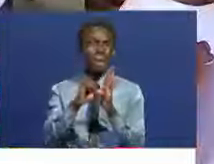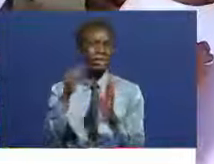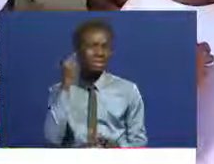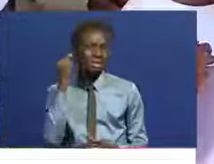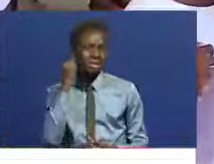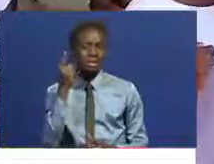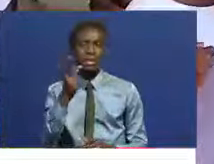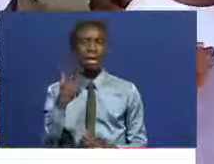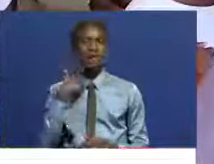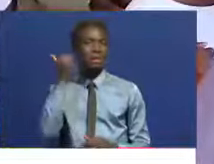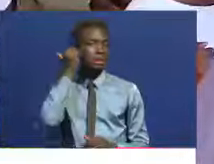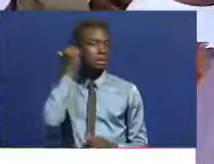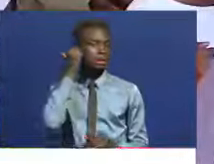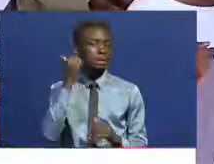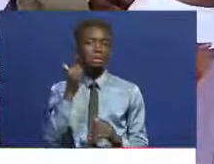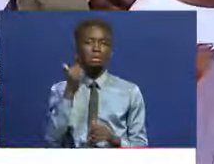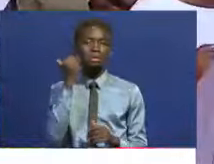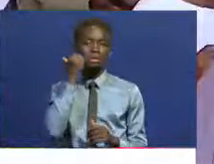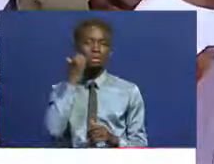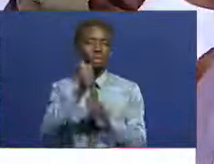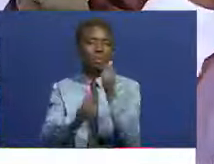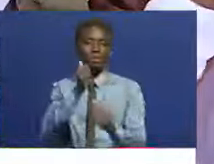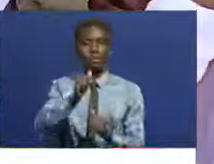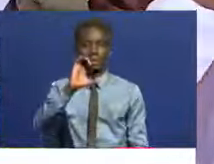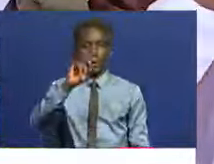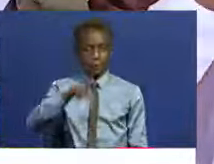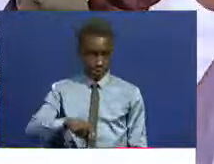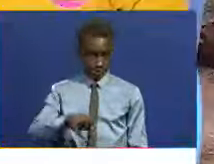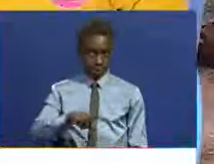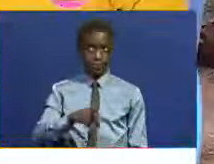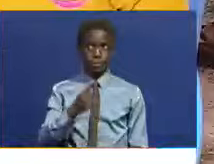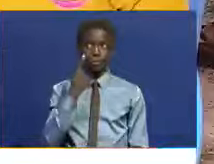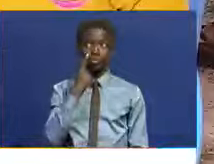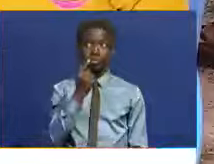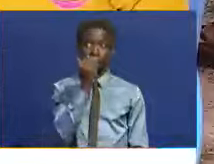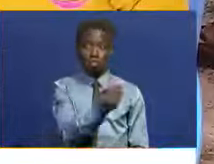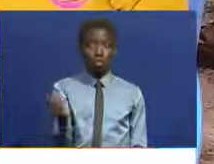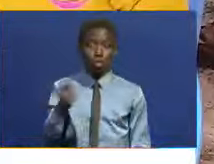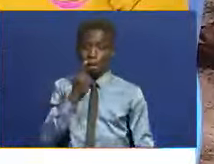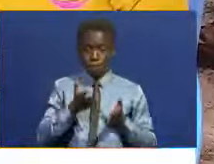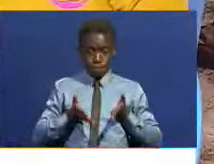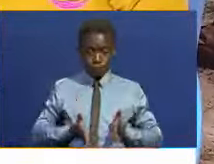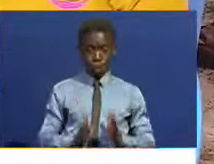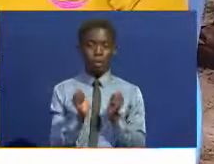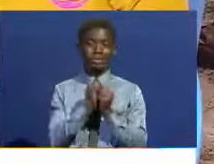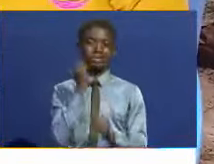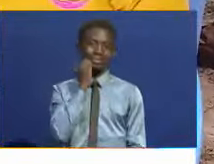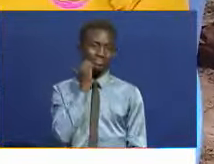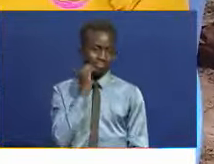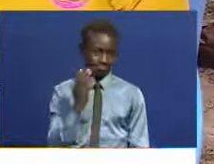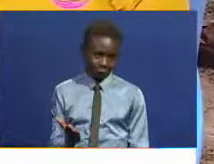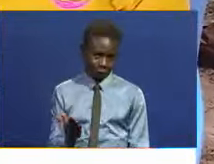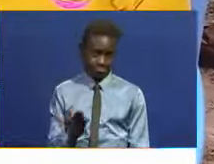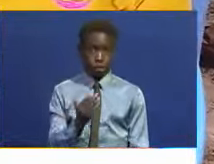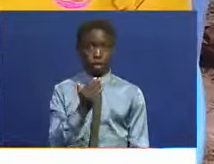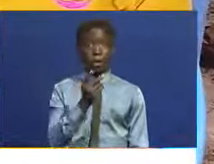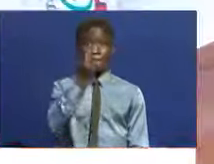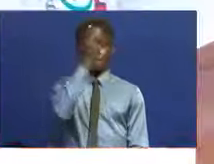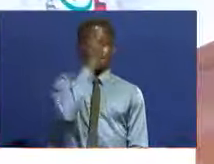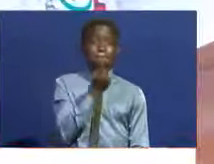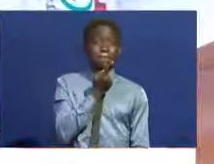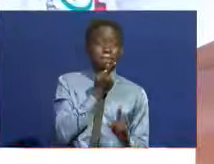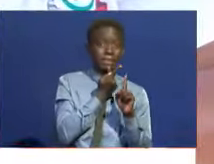cerebral palsy. The study is aimed at preventing cases of children born with the disease. Parents with children with cerebral palsy